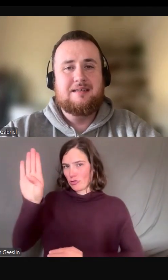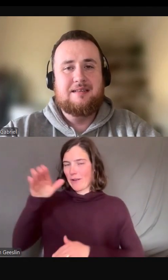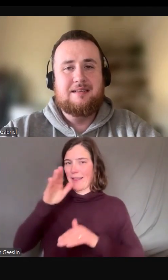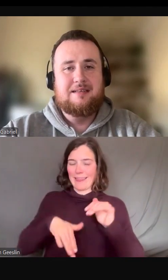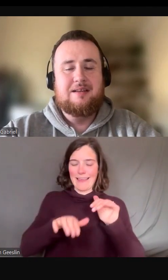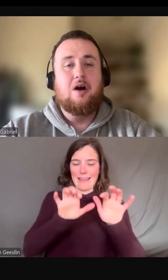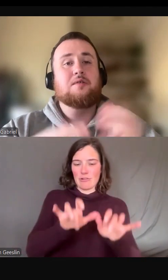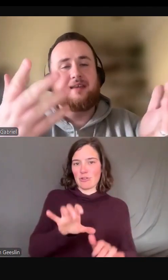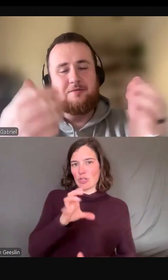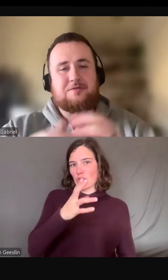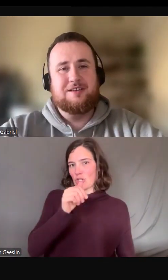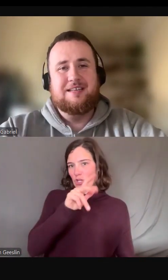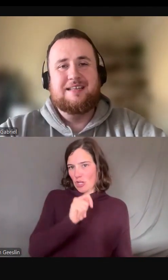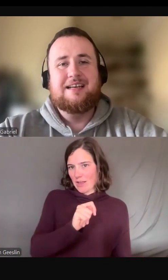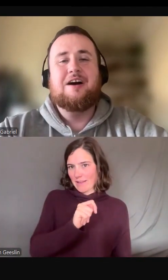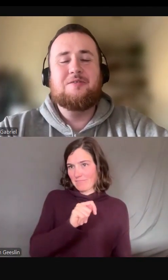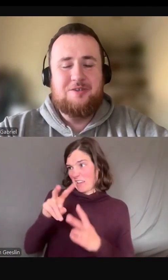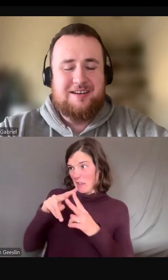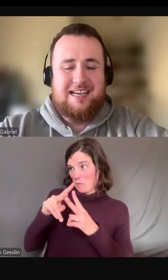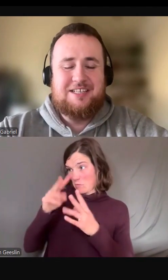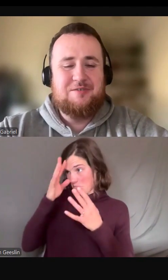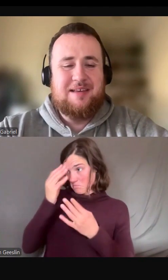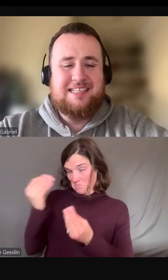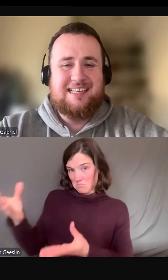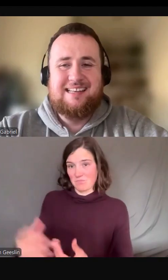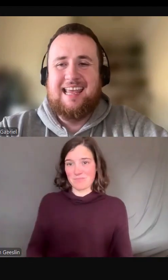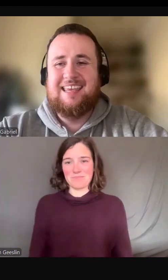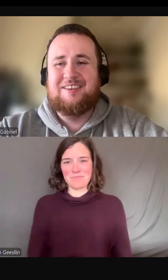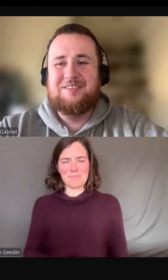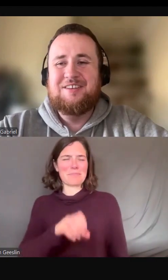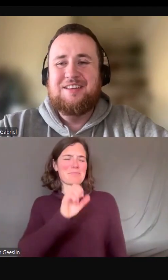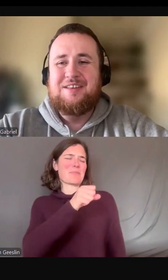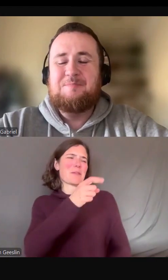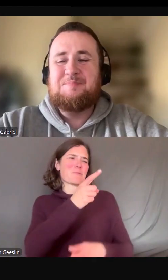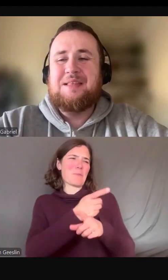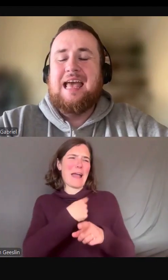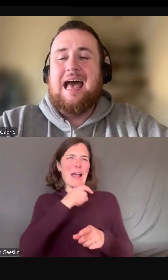So give them that option. Of course, I should have mentioned. Thank you.